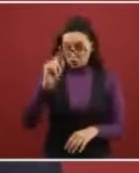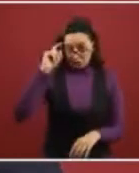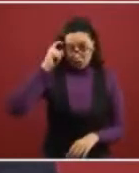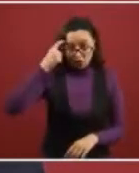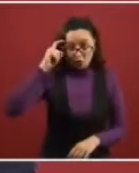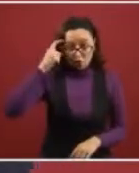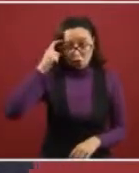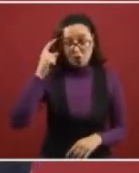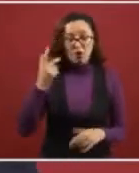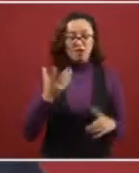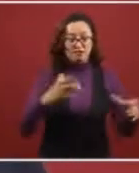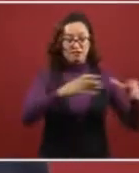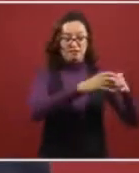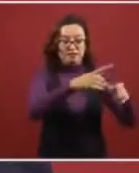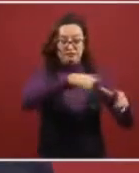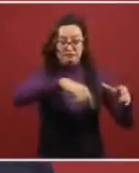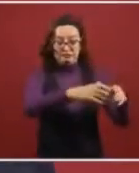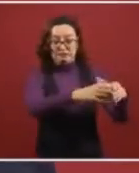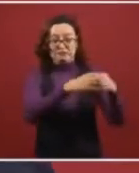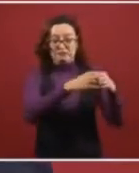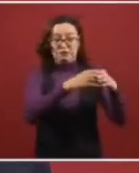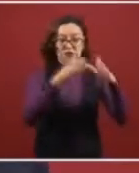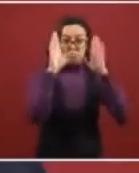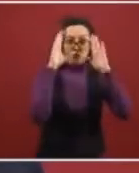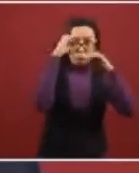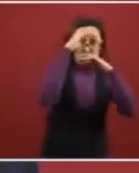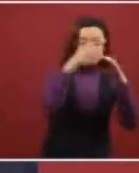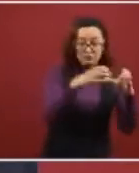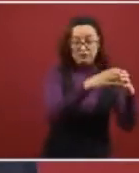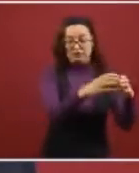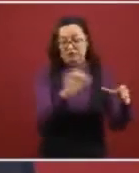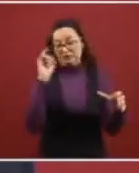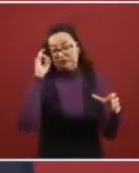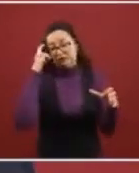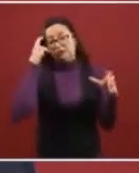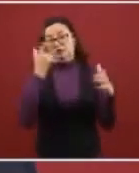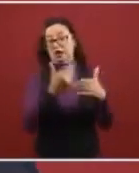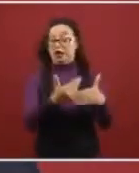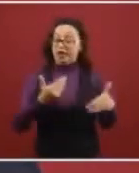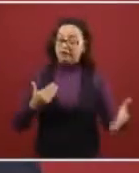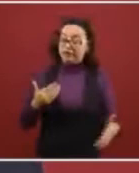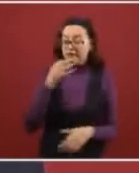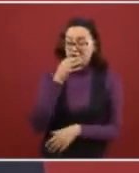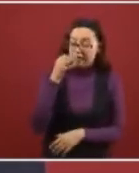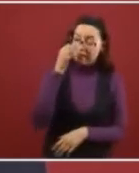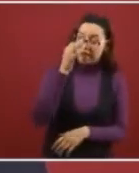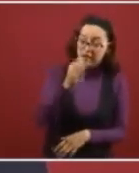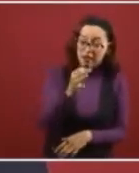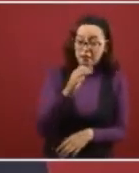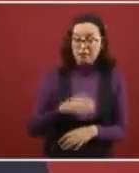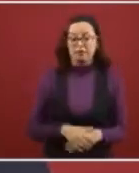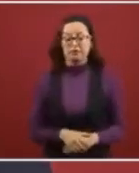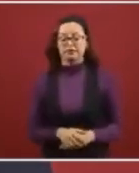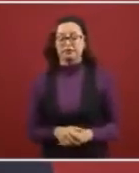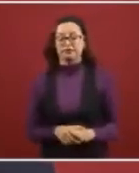los conservadores, the conservatives get angry. It's important to let them know